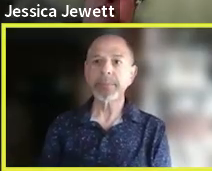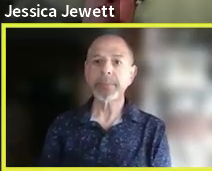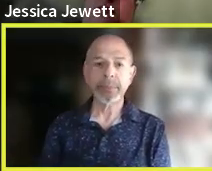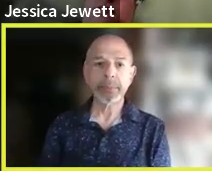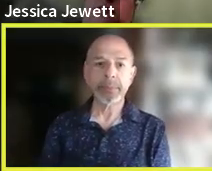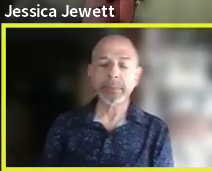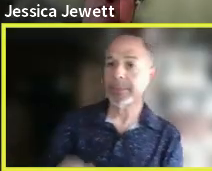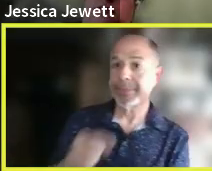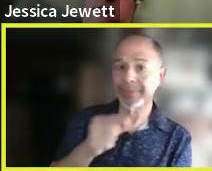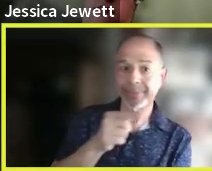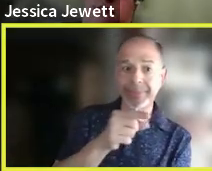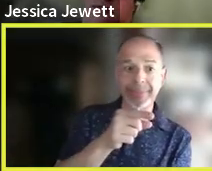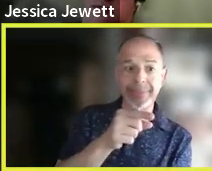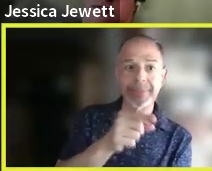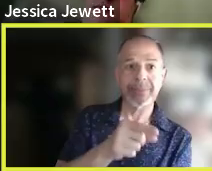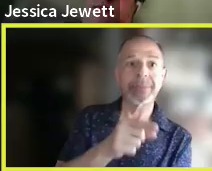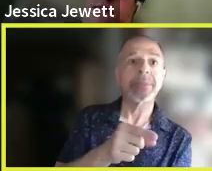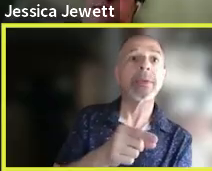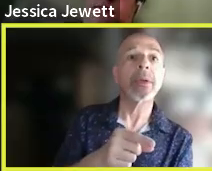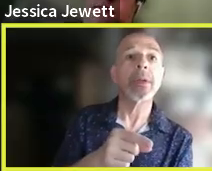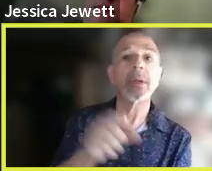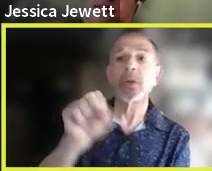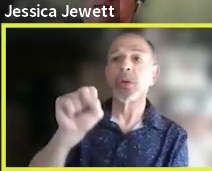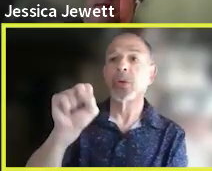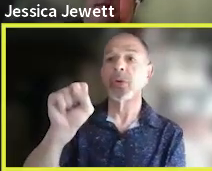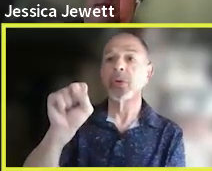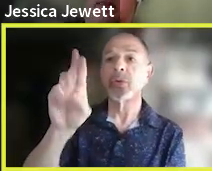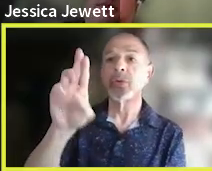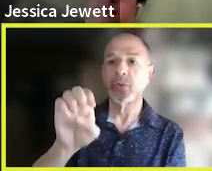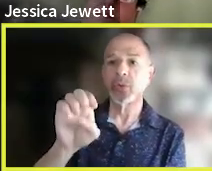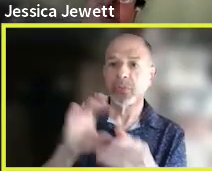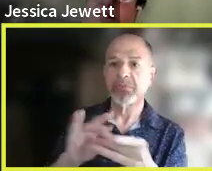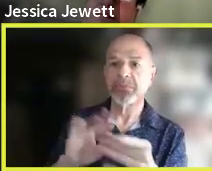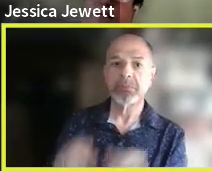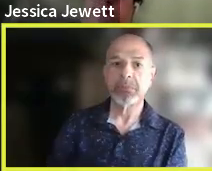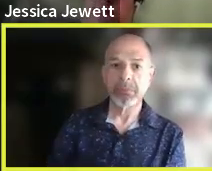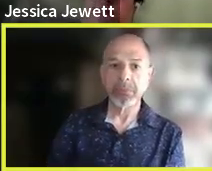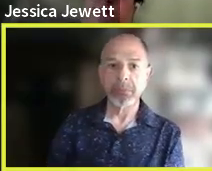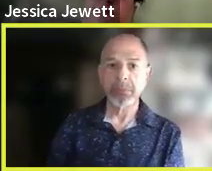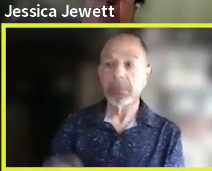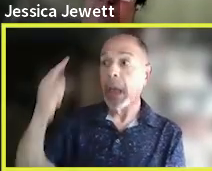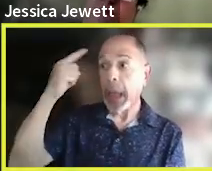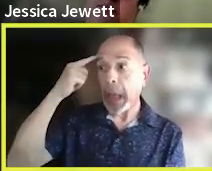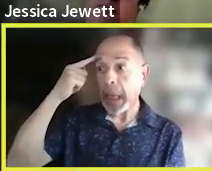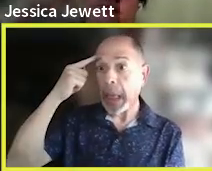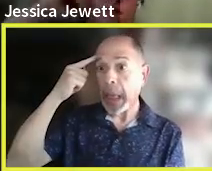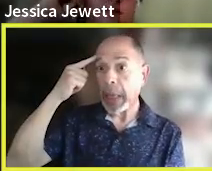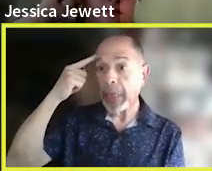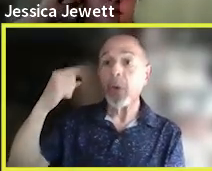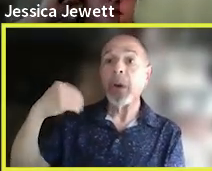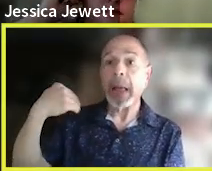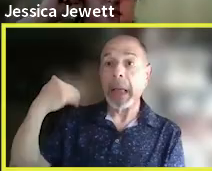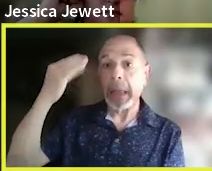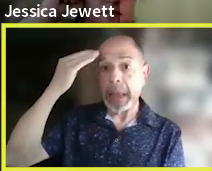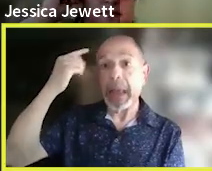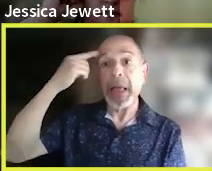tell you, I mean, I'm a mature woman and I thought I knew of all of the seasonal things in Rhode Island. I did